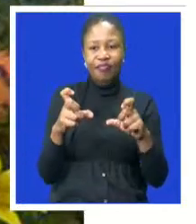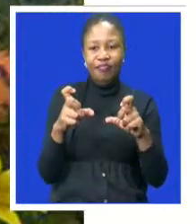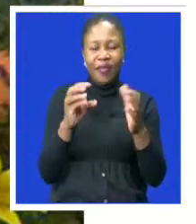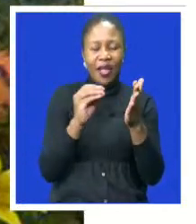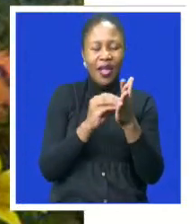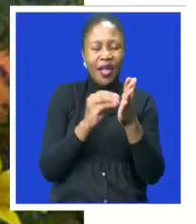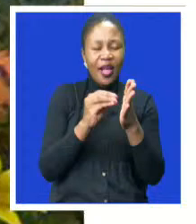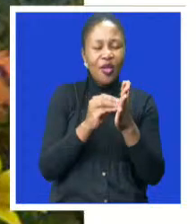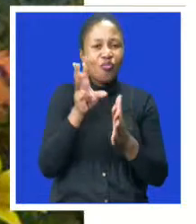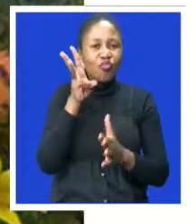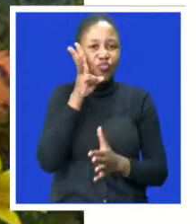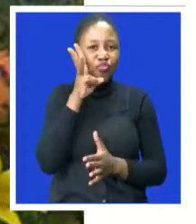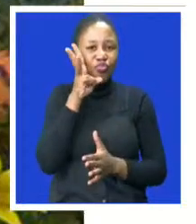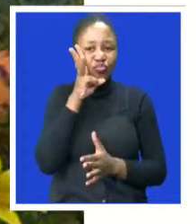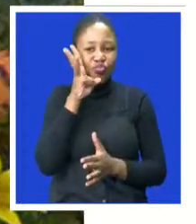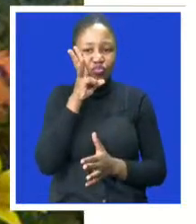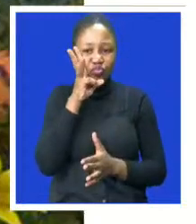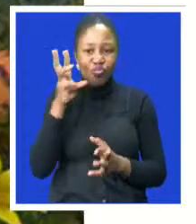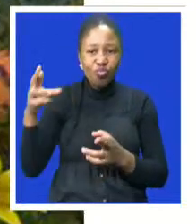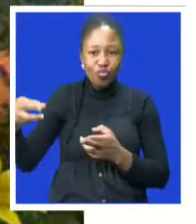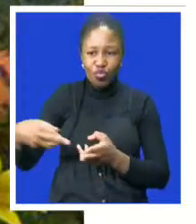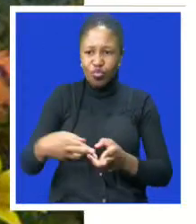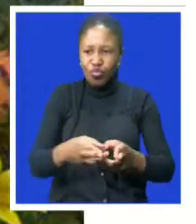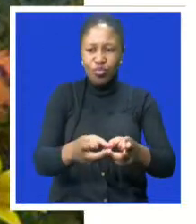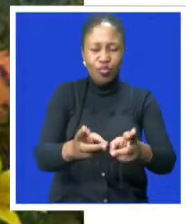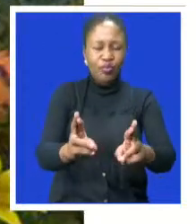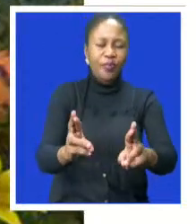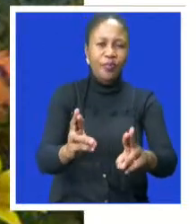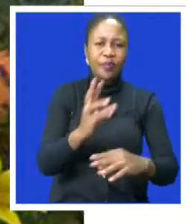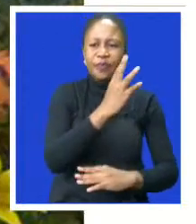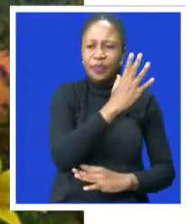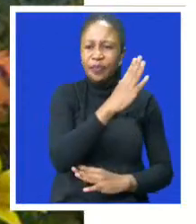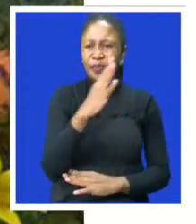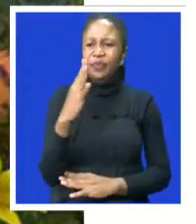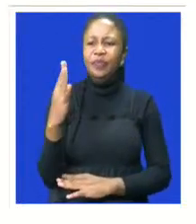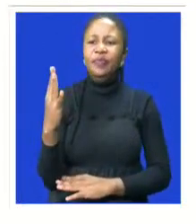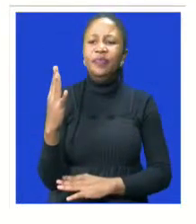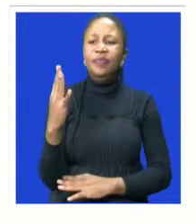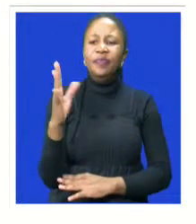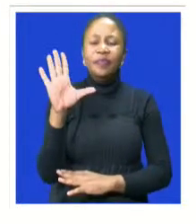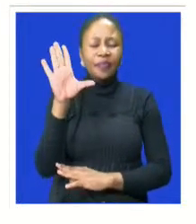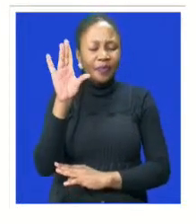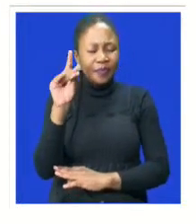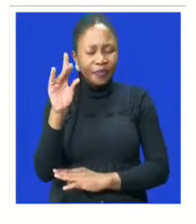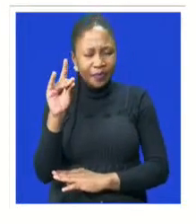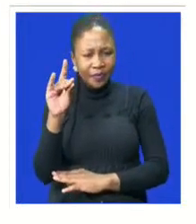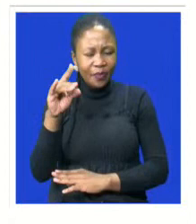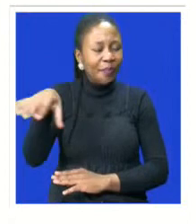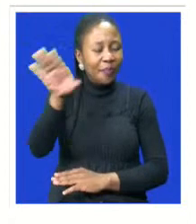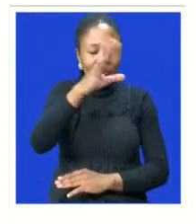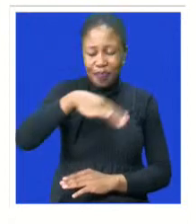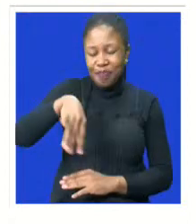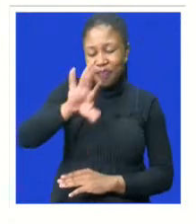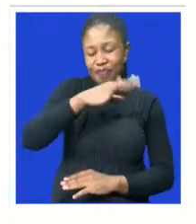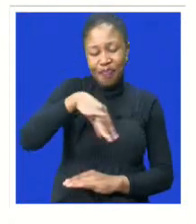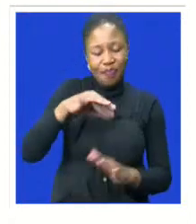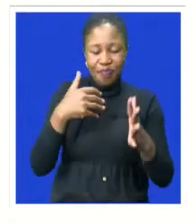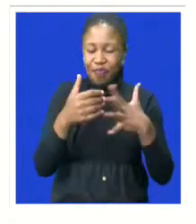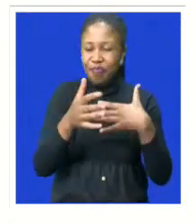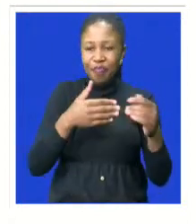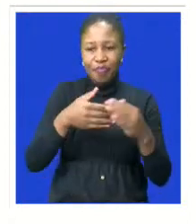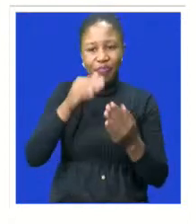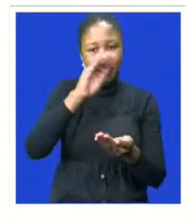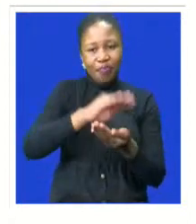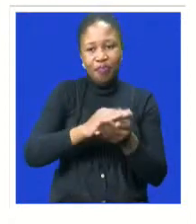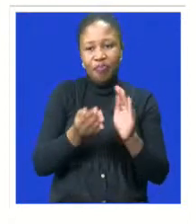there are some plants. All these things were created by God. So all